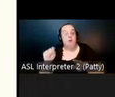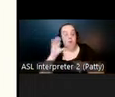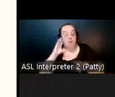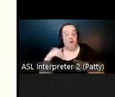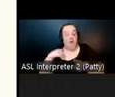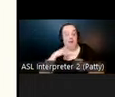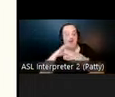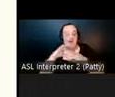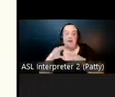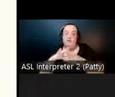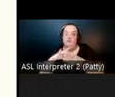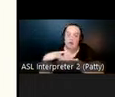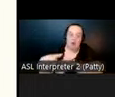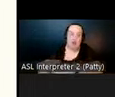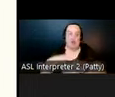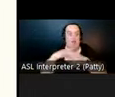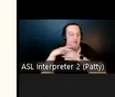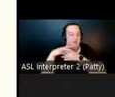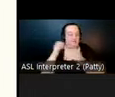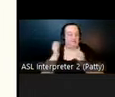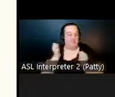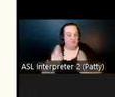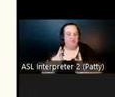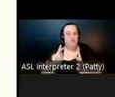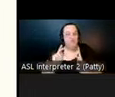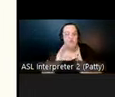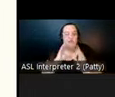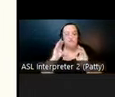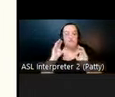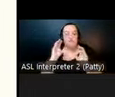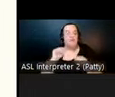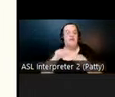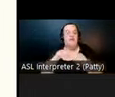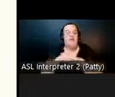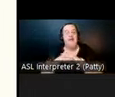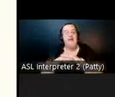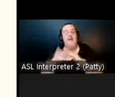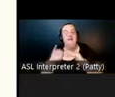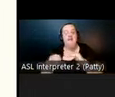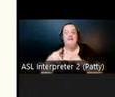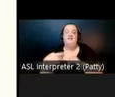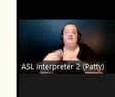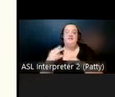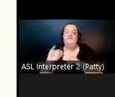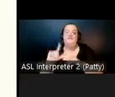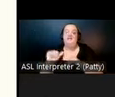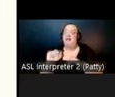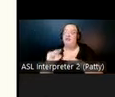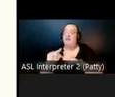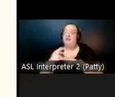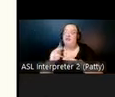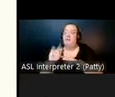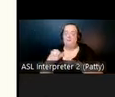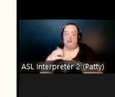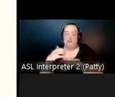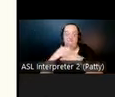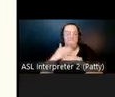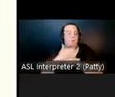collective opportunity to access philanthropic partnerships, large,